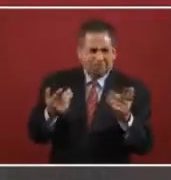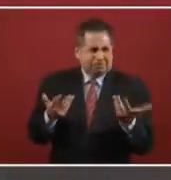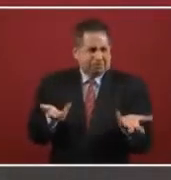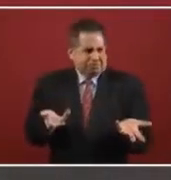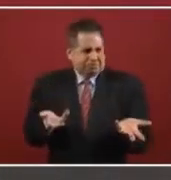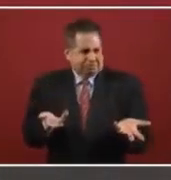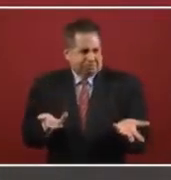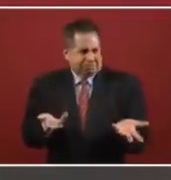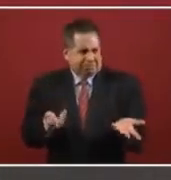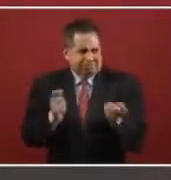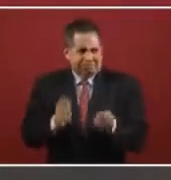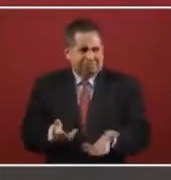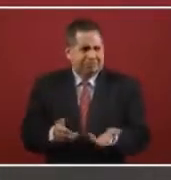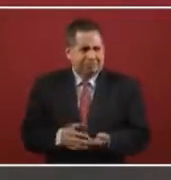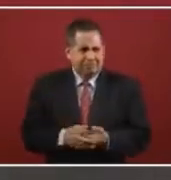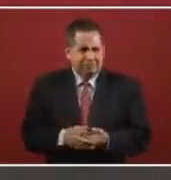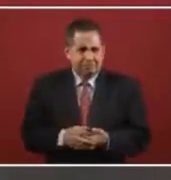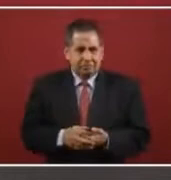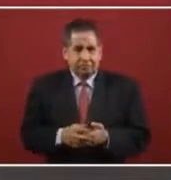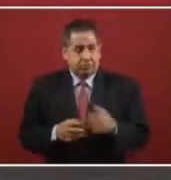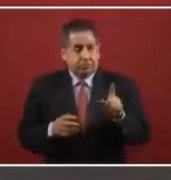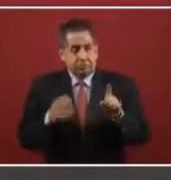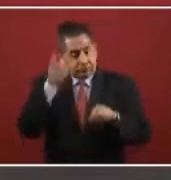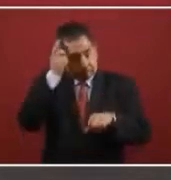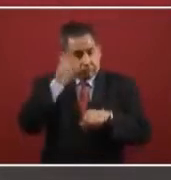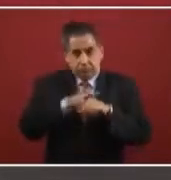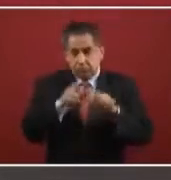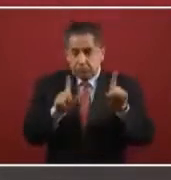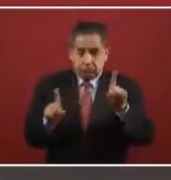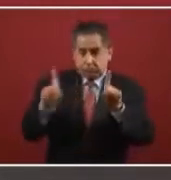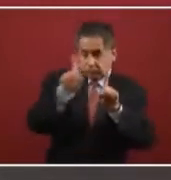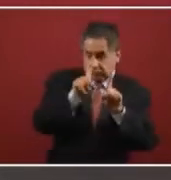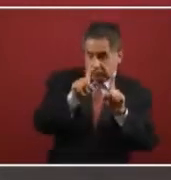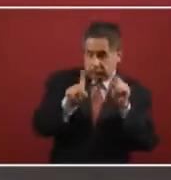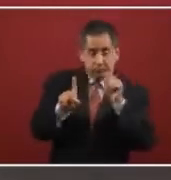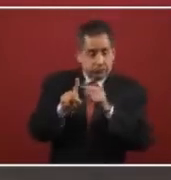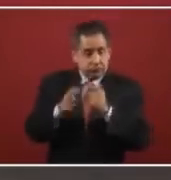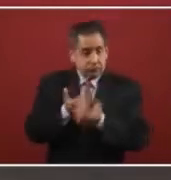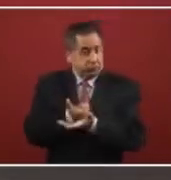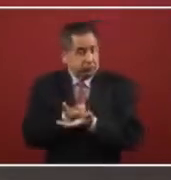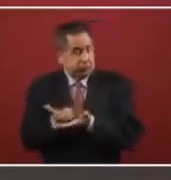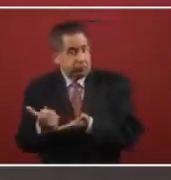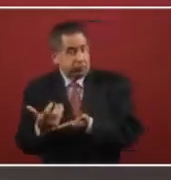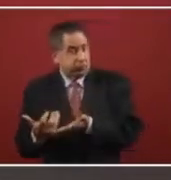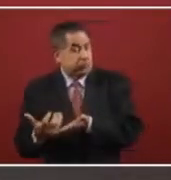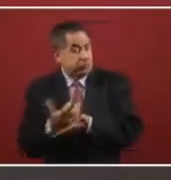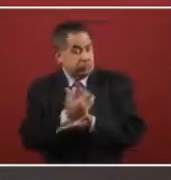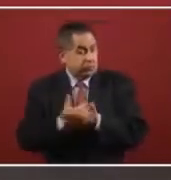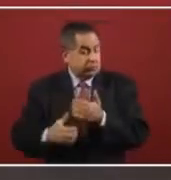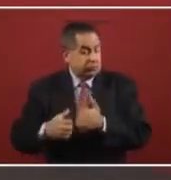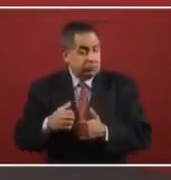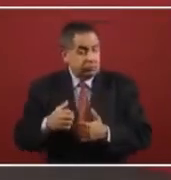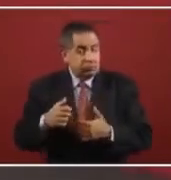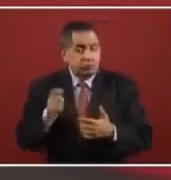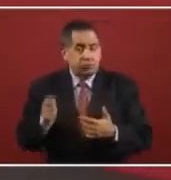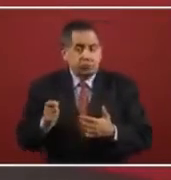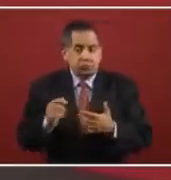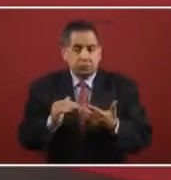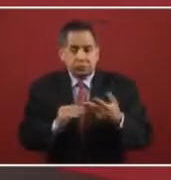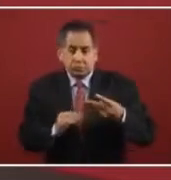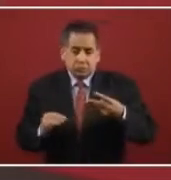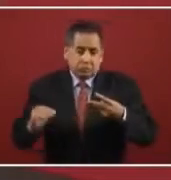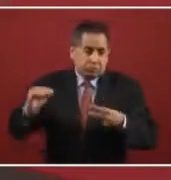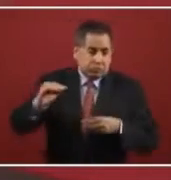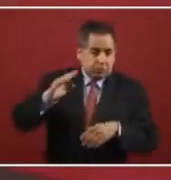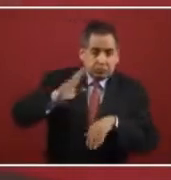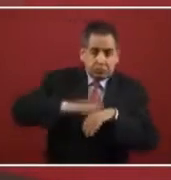adjunct director? So what happened with these directors that were adjunct? Son de los más